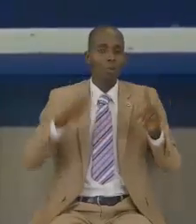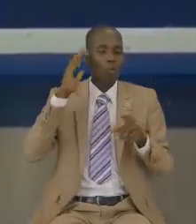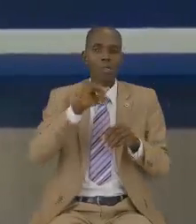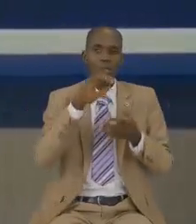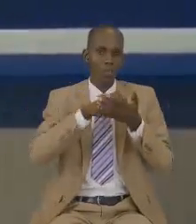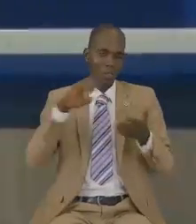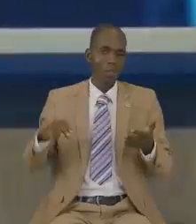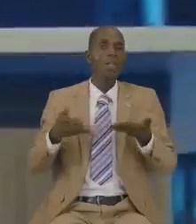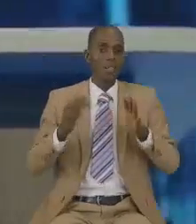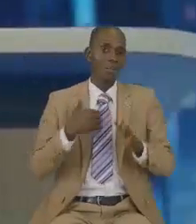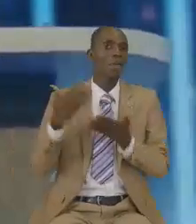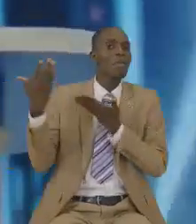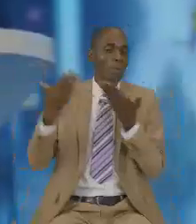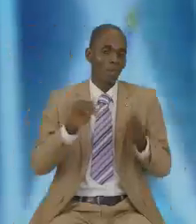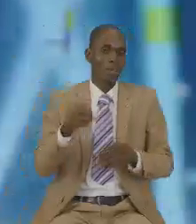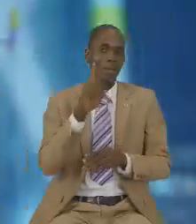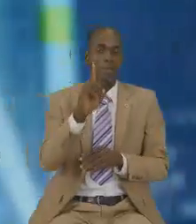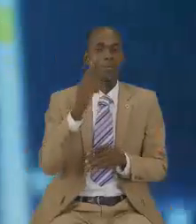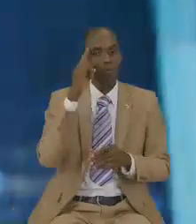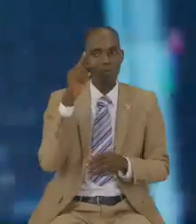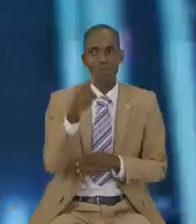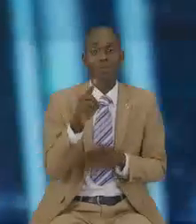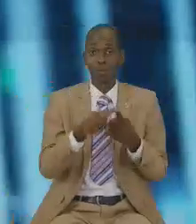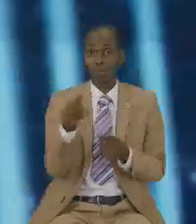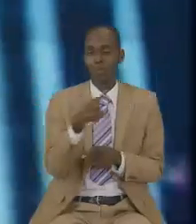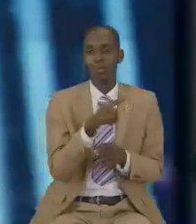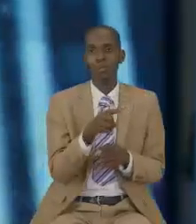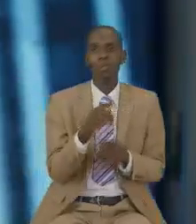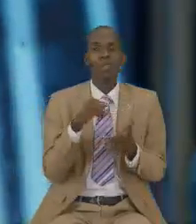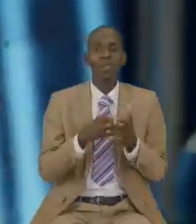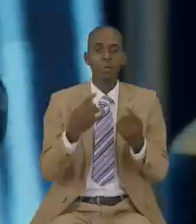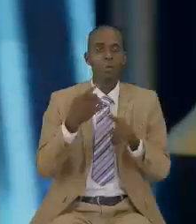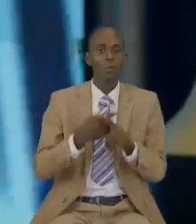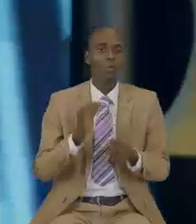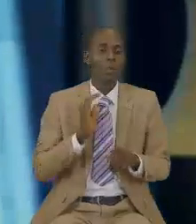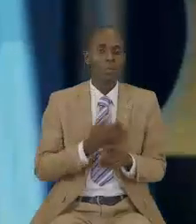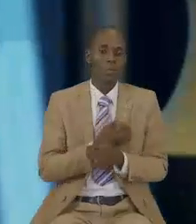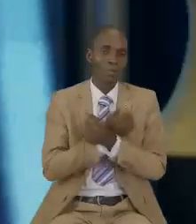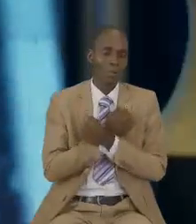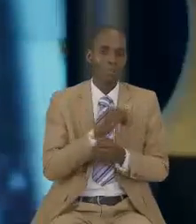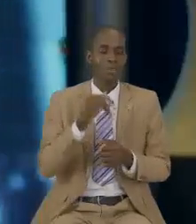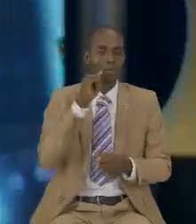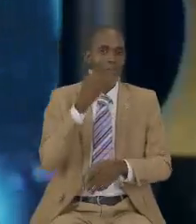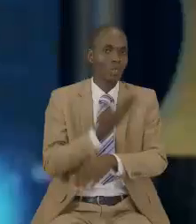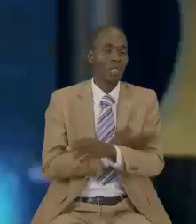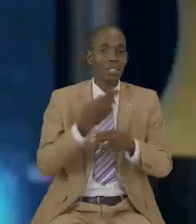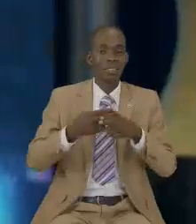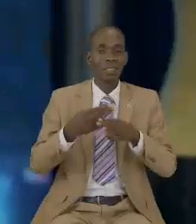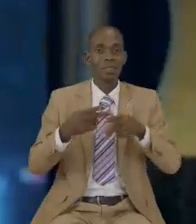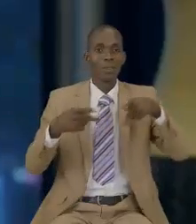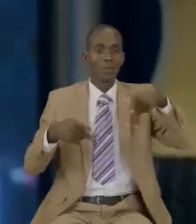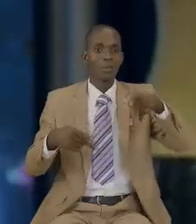Let me bring another one to you. This is coming from a beloved daughter, Patience. And she will tell